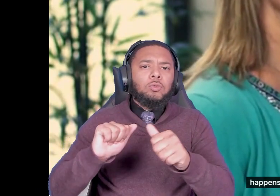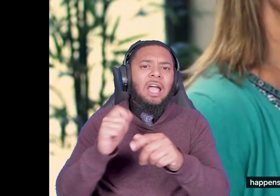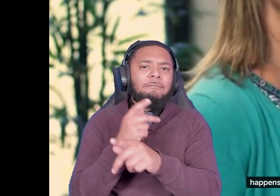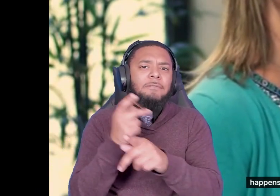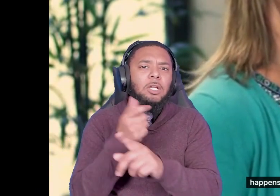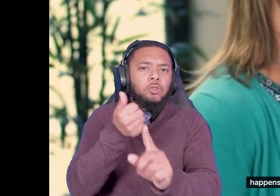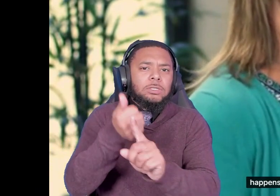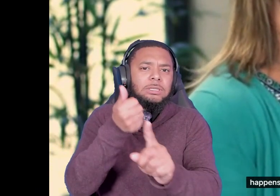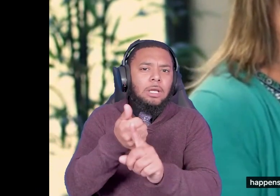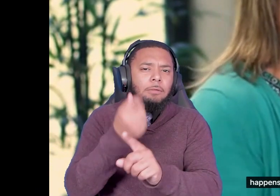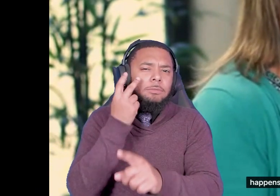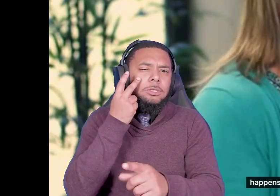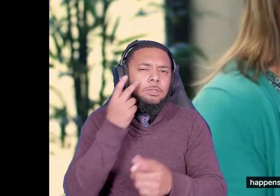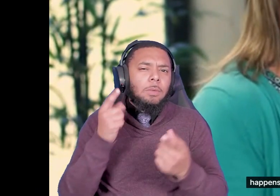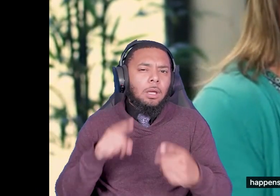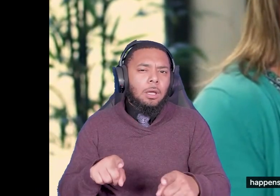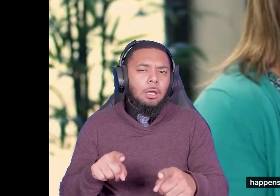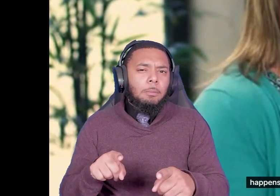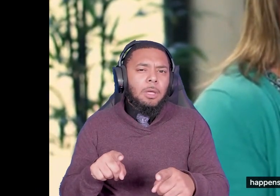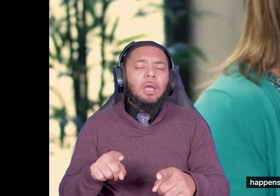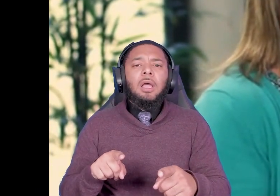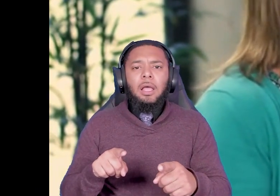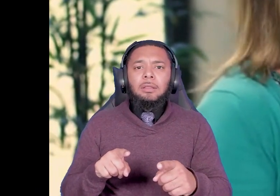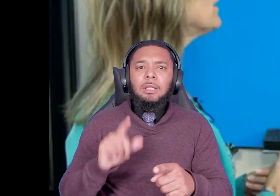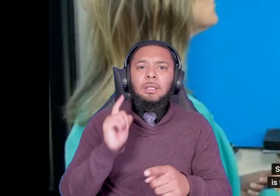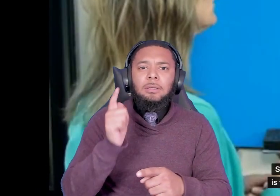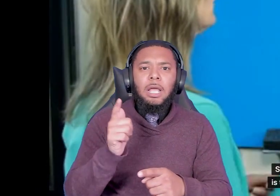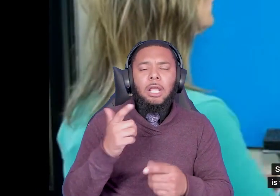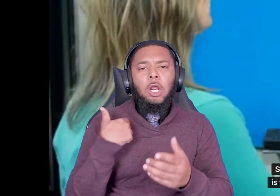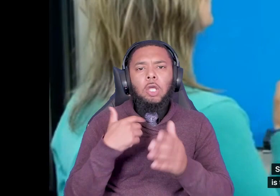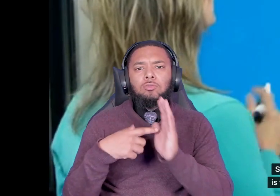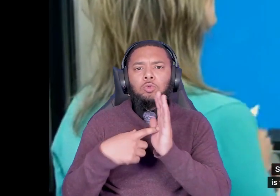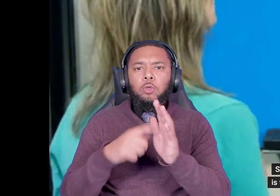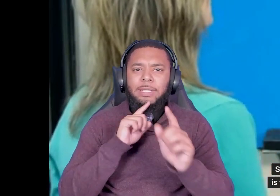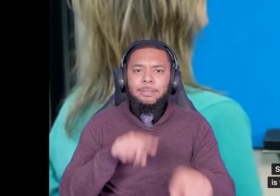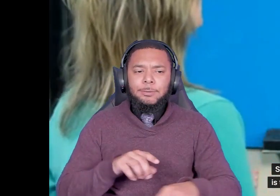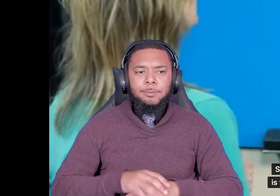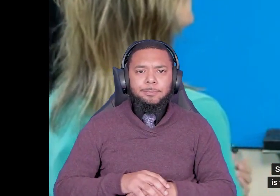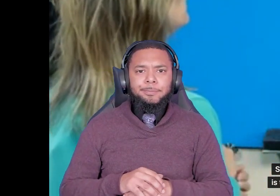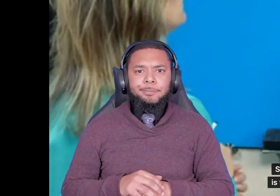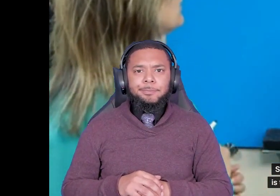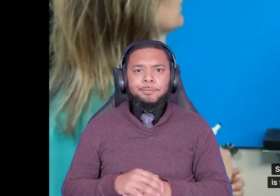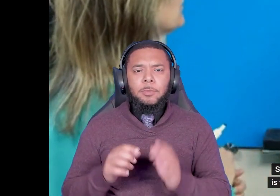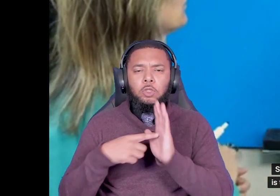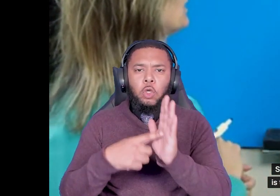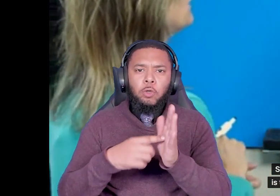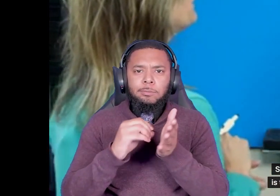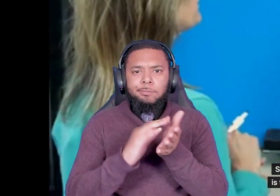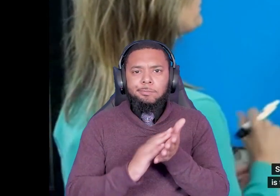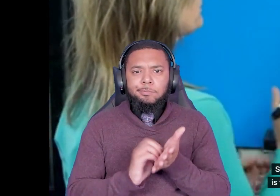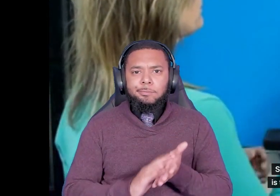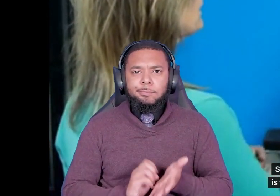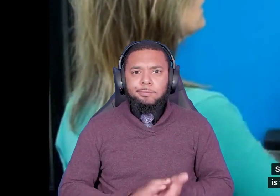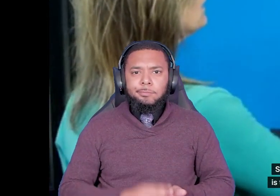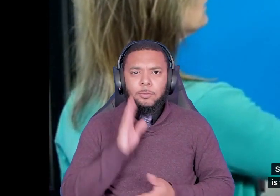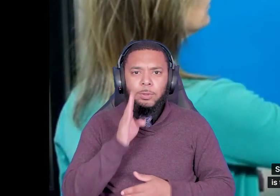own first to see what happens, and then we'll work through it together. So let's try this number,